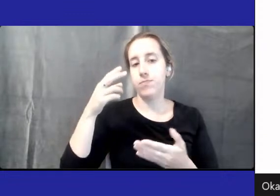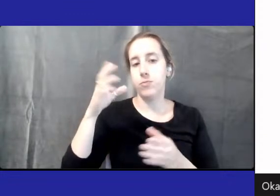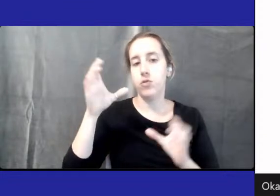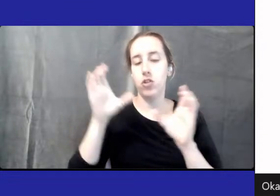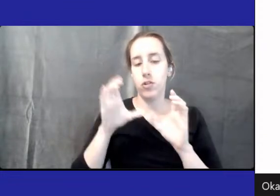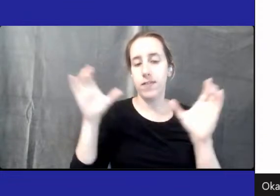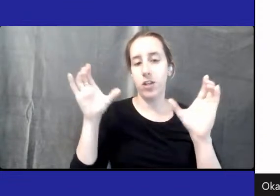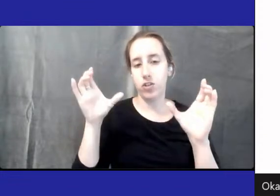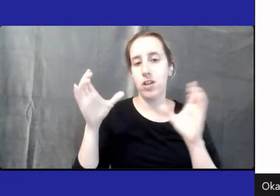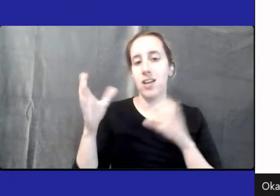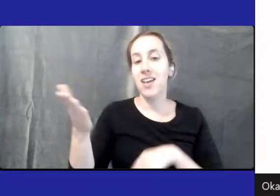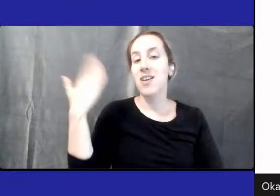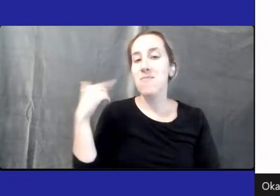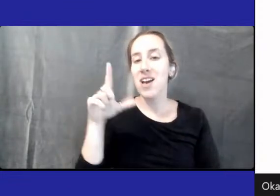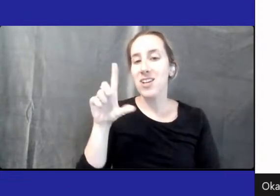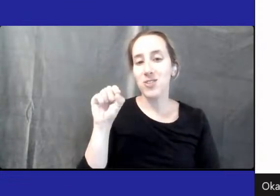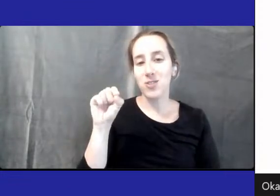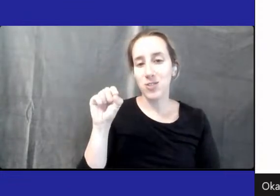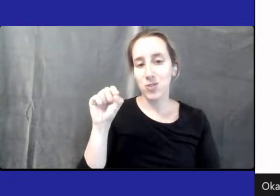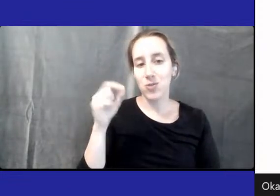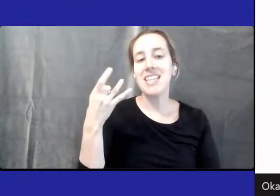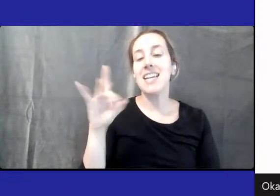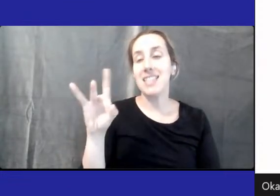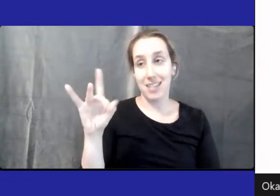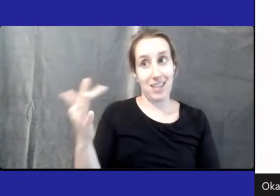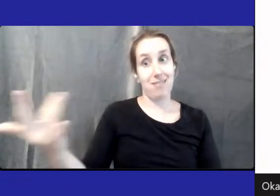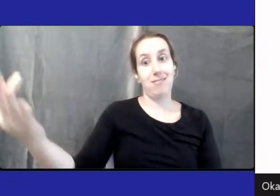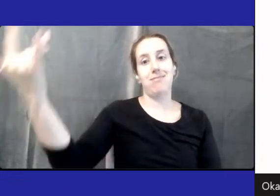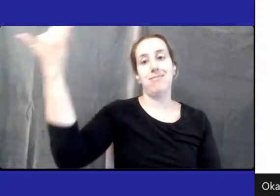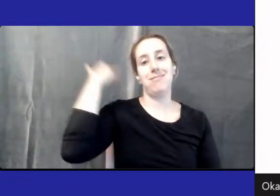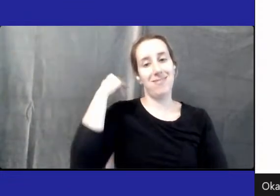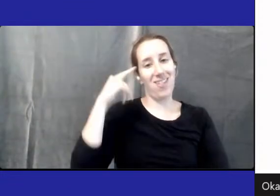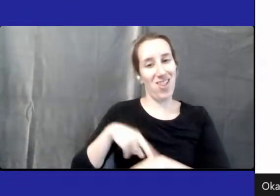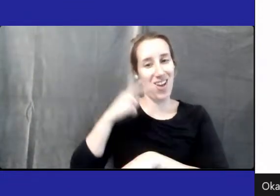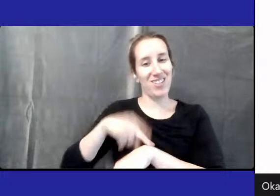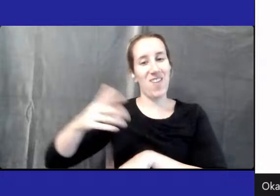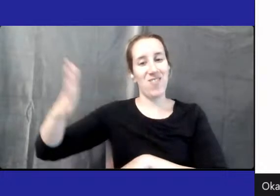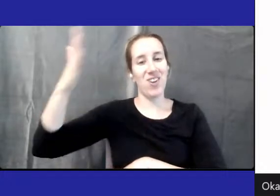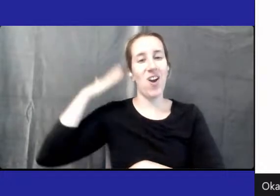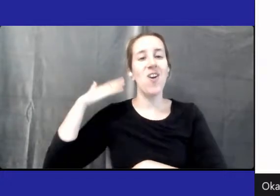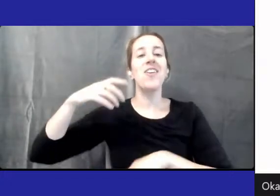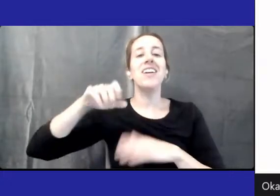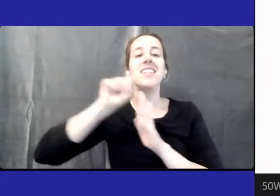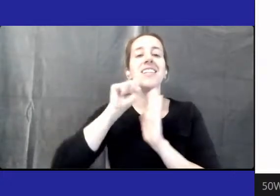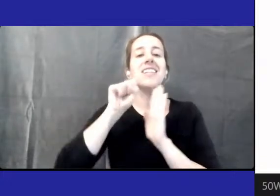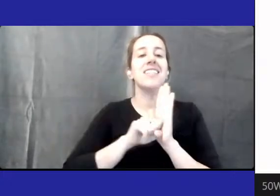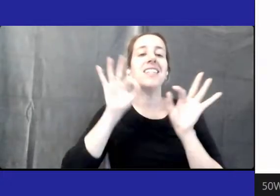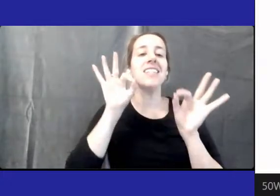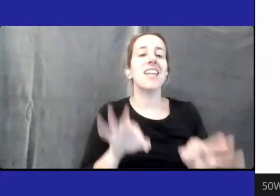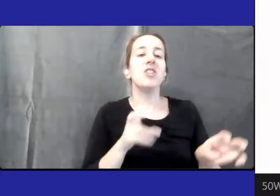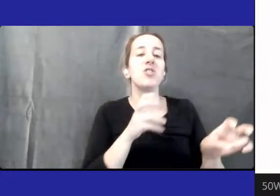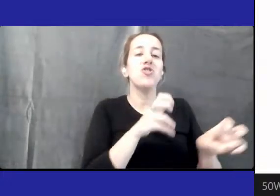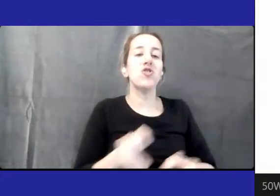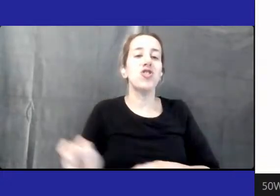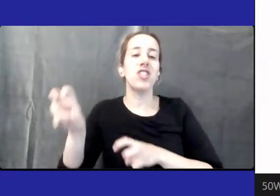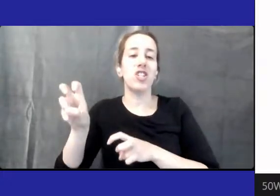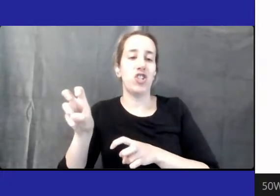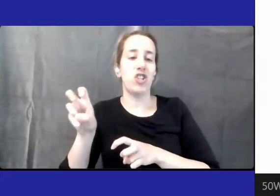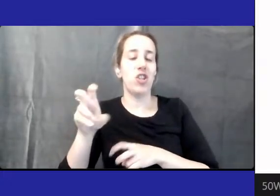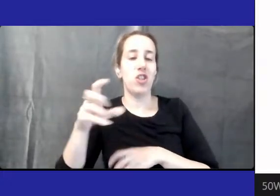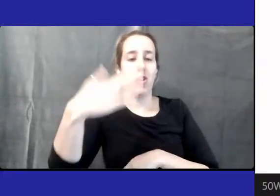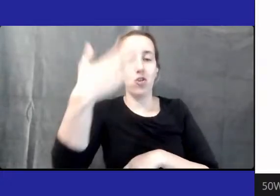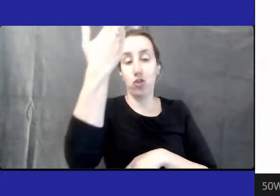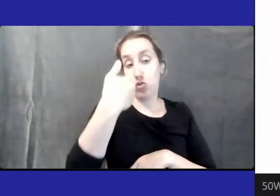moons ago, the state decided to transition their stroke certification program from a state-based program